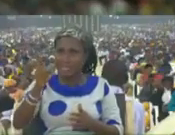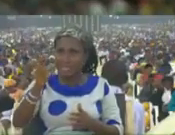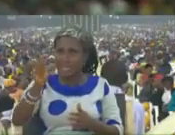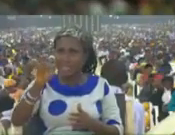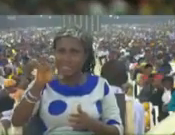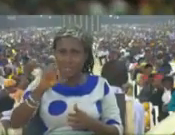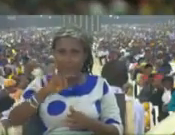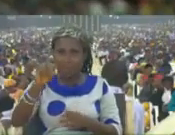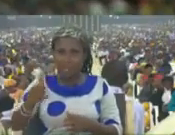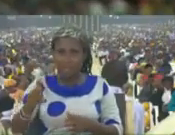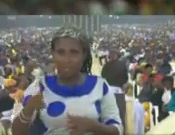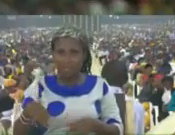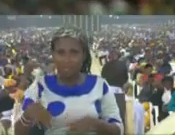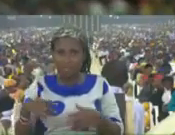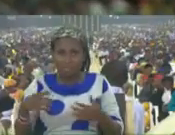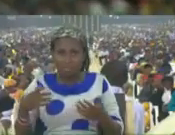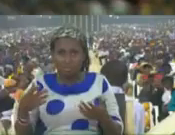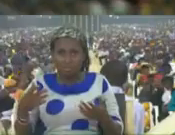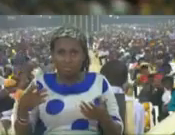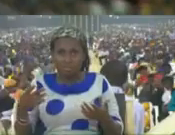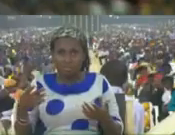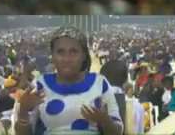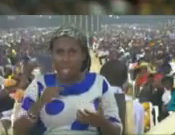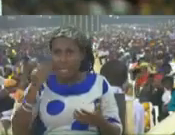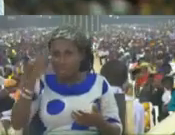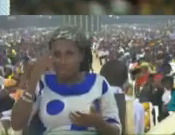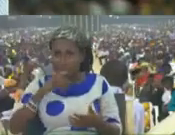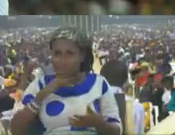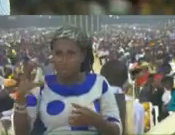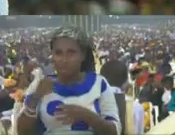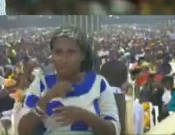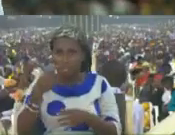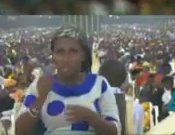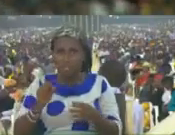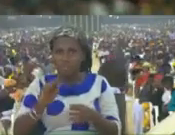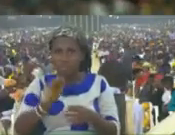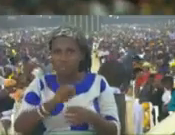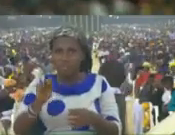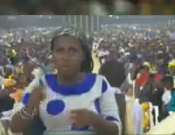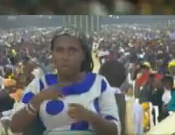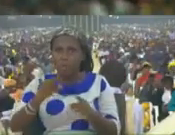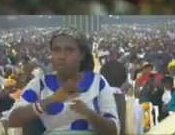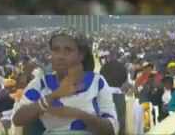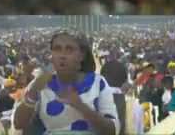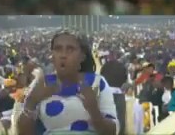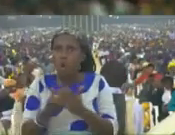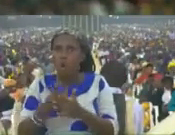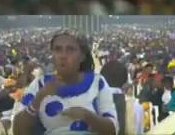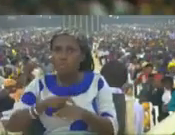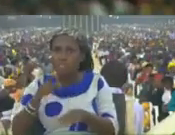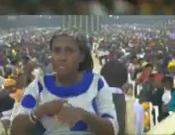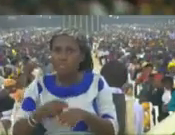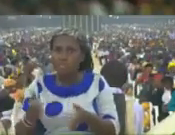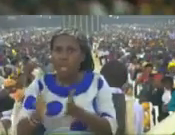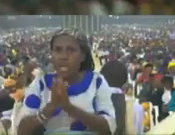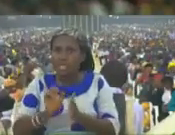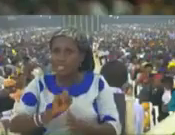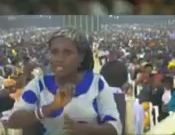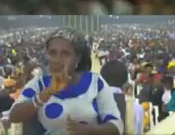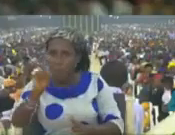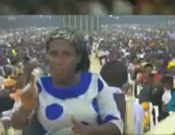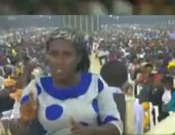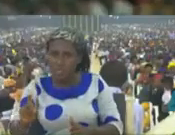So I thought I've already won the scholarship. I mean, no. But all the time they were asking questions, there was a man there who was